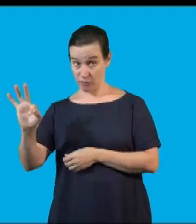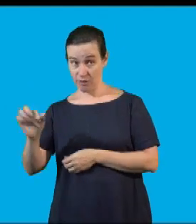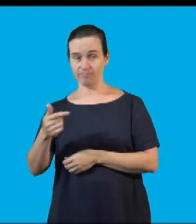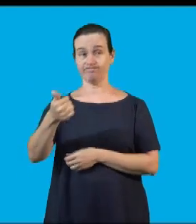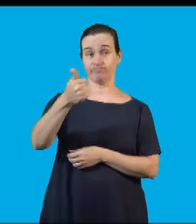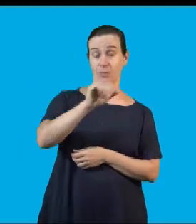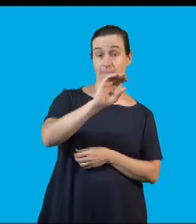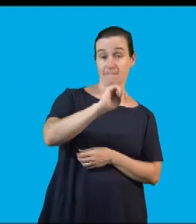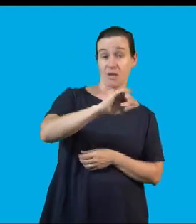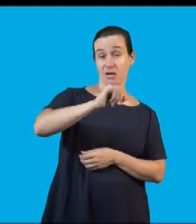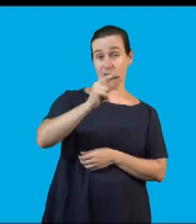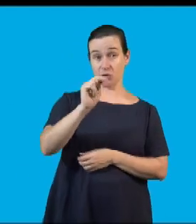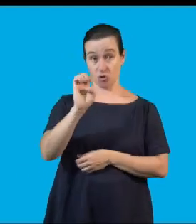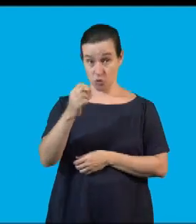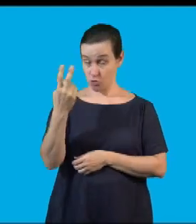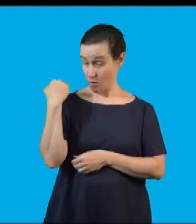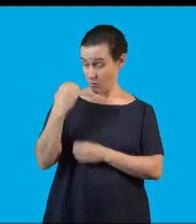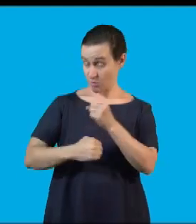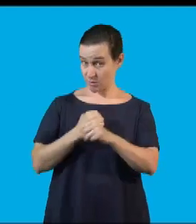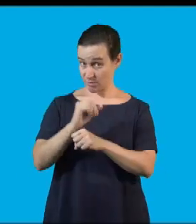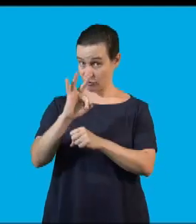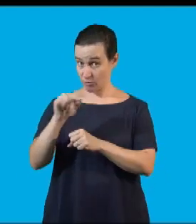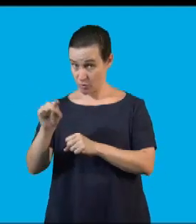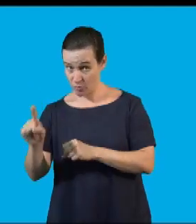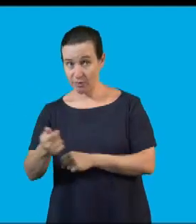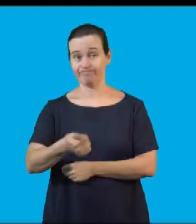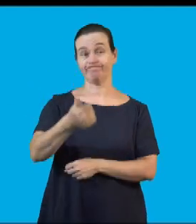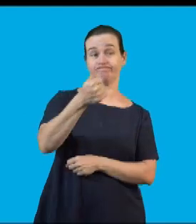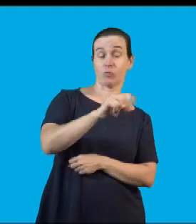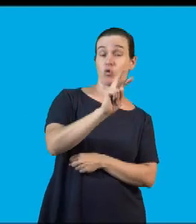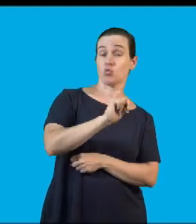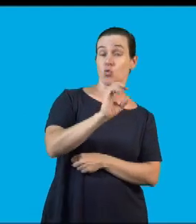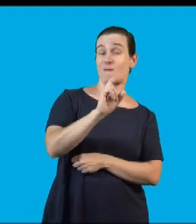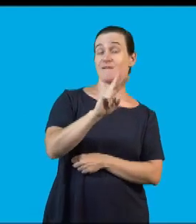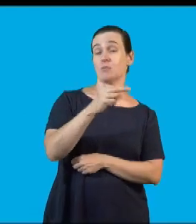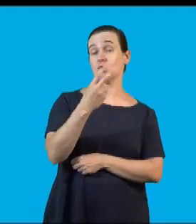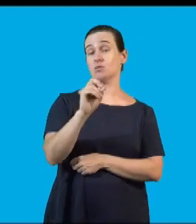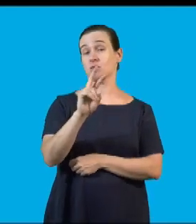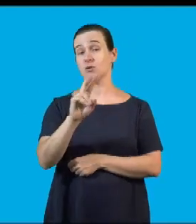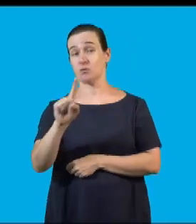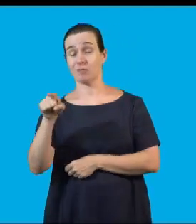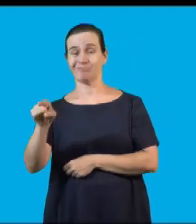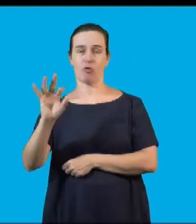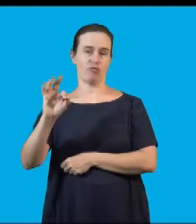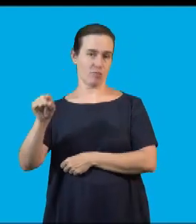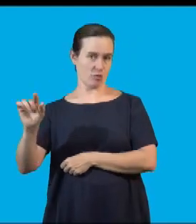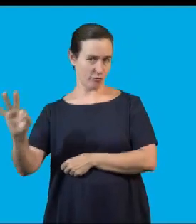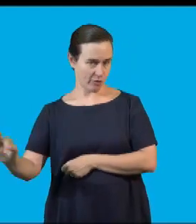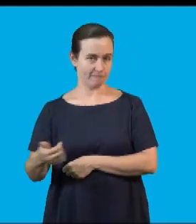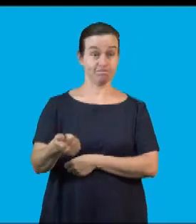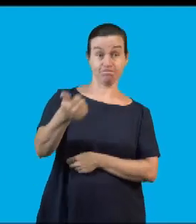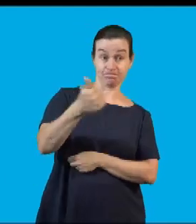3.3. From May-June 2023 is question 3.1. November 2021,